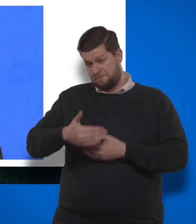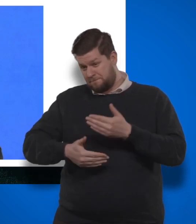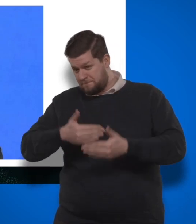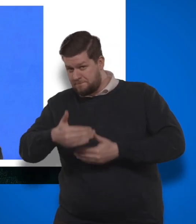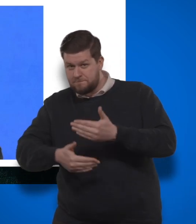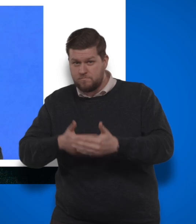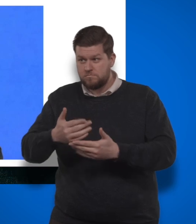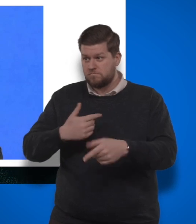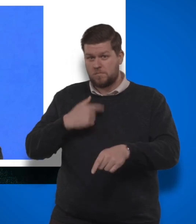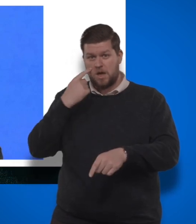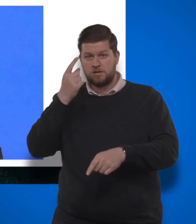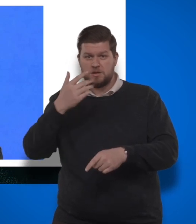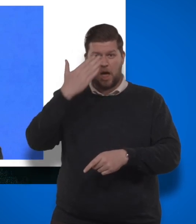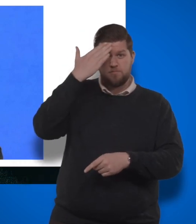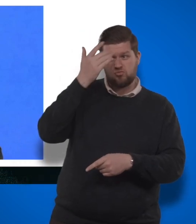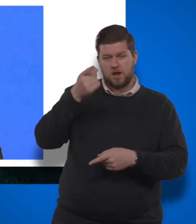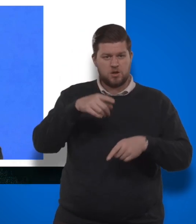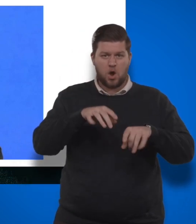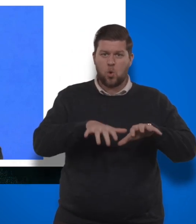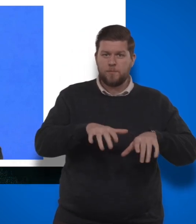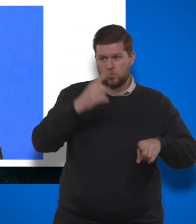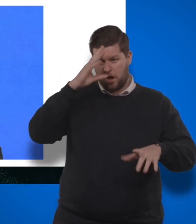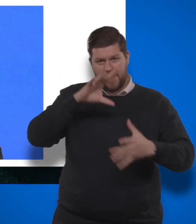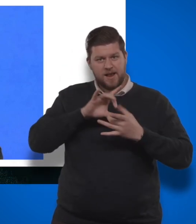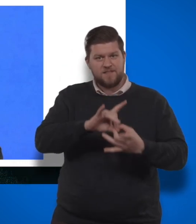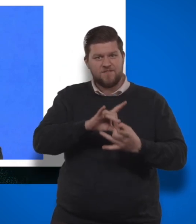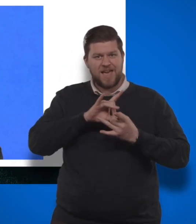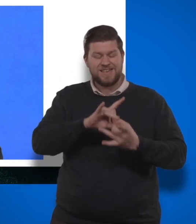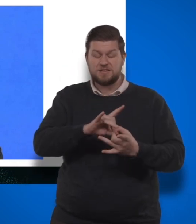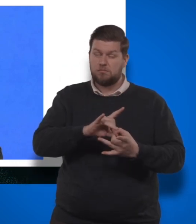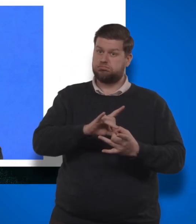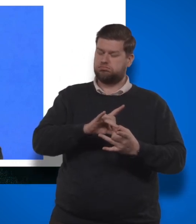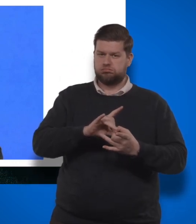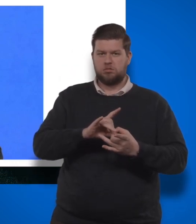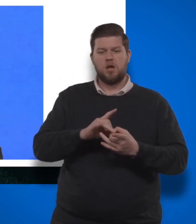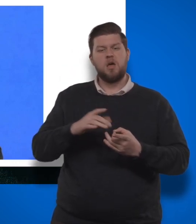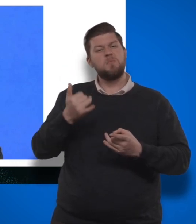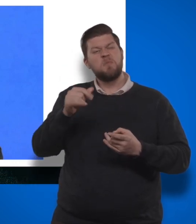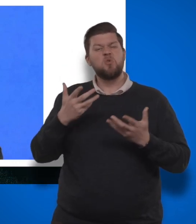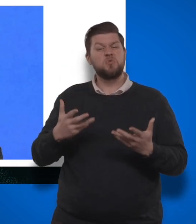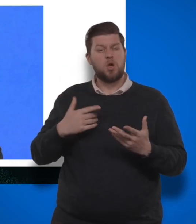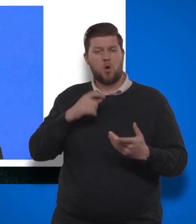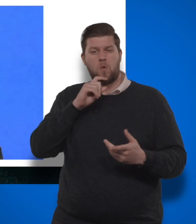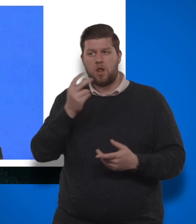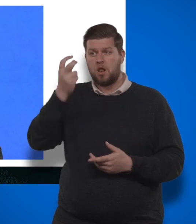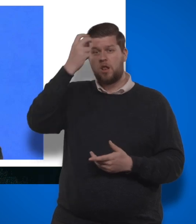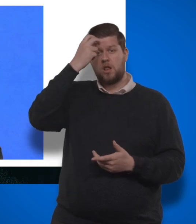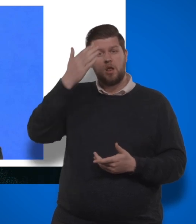be on the surface of the scalp, like some kind of electrodes on the, but some which will be implanted into